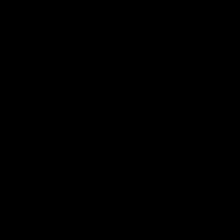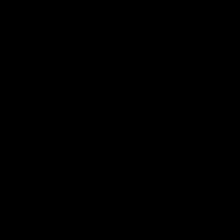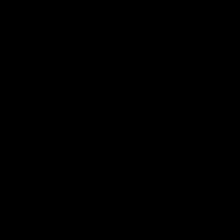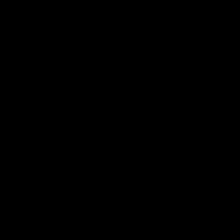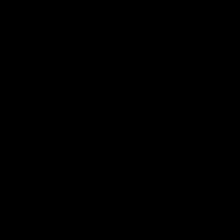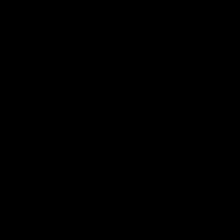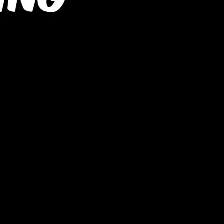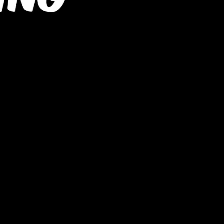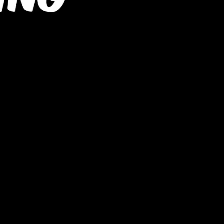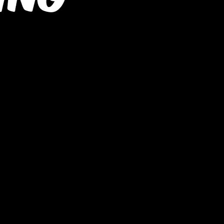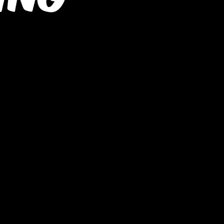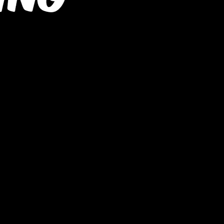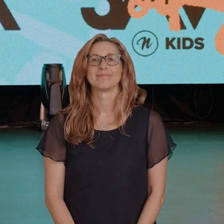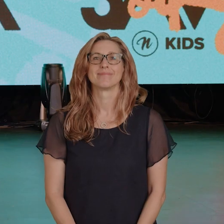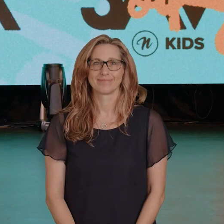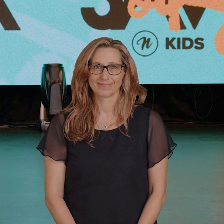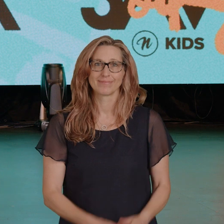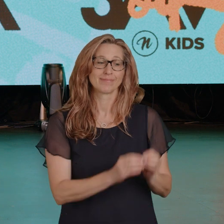together.